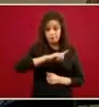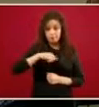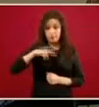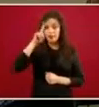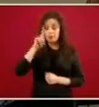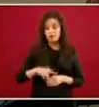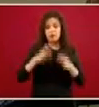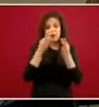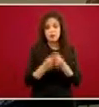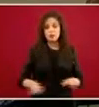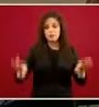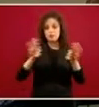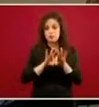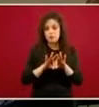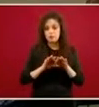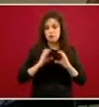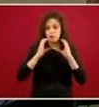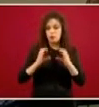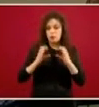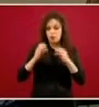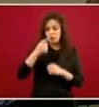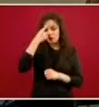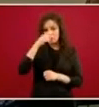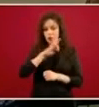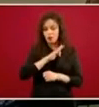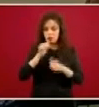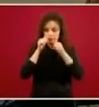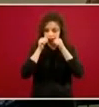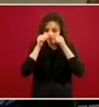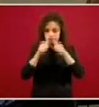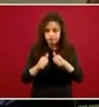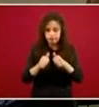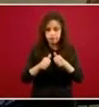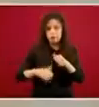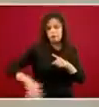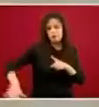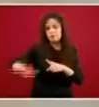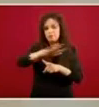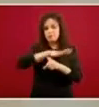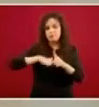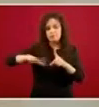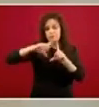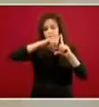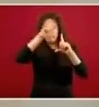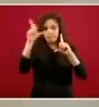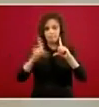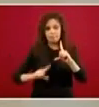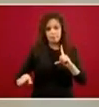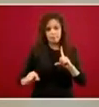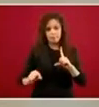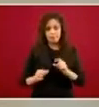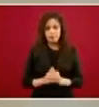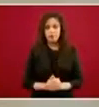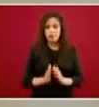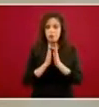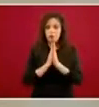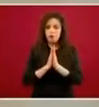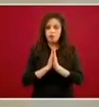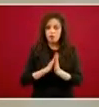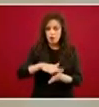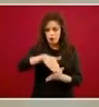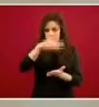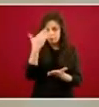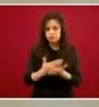For us, the integrity, the physical integrity of our personnel is crucial